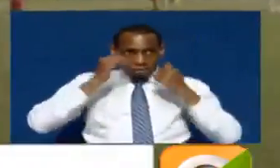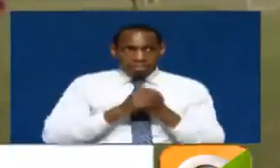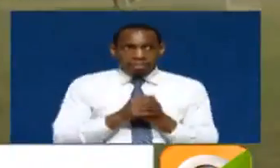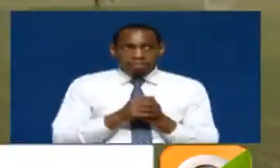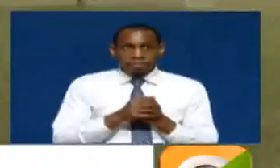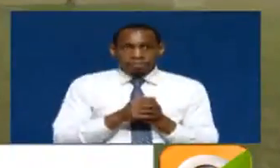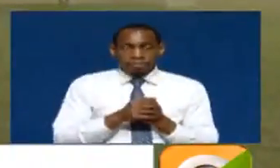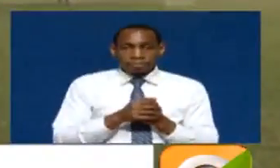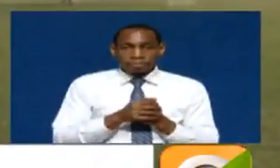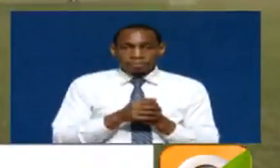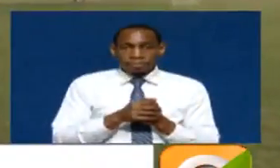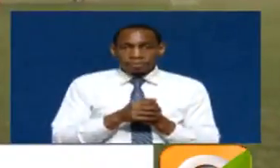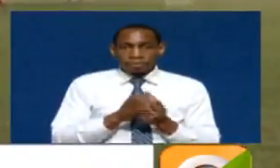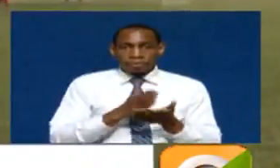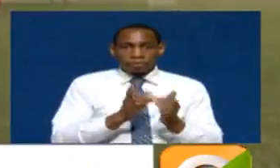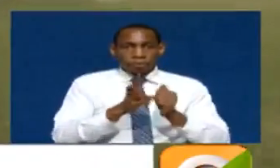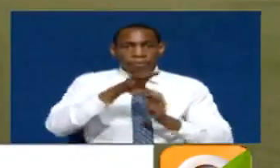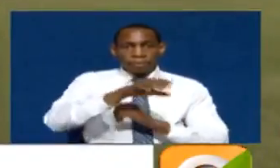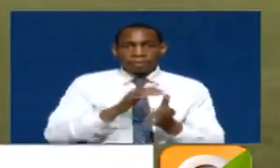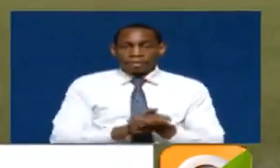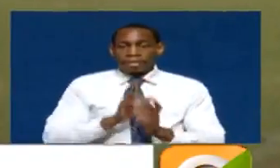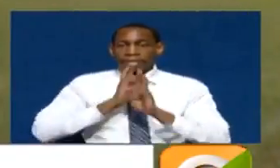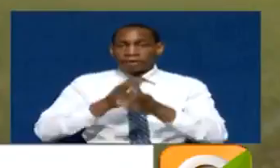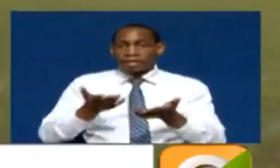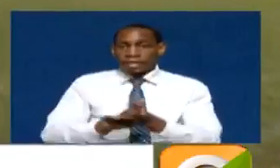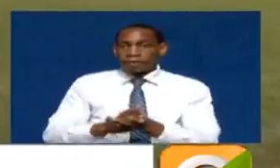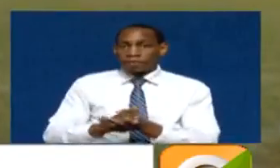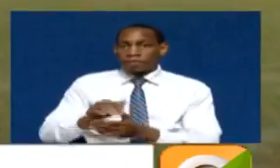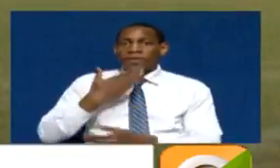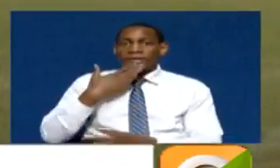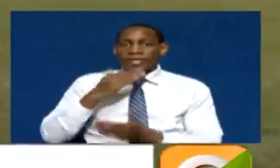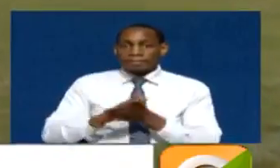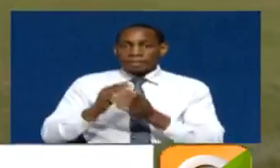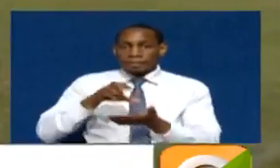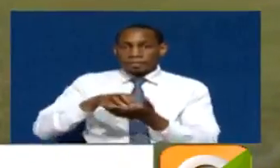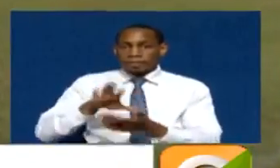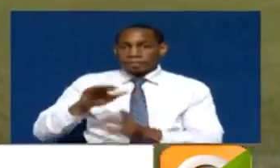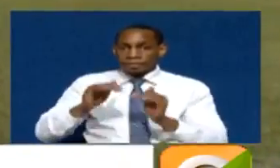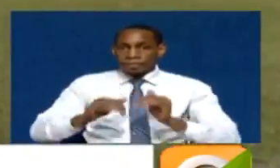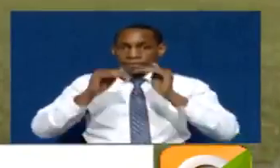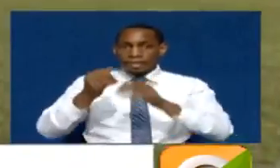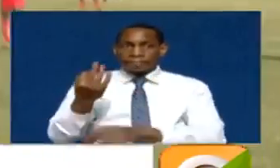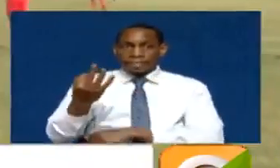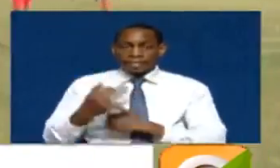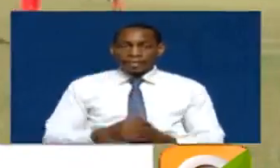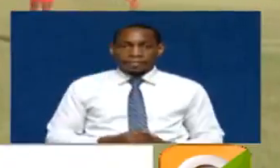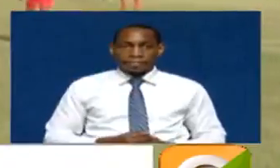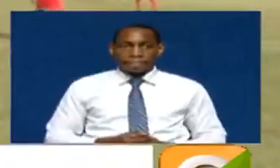stopper james cerrone rooted on the spot the result sees ingui jump from fifth position to third